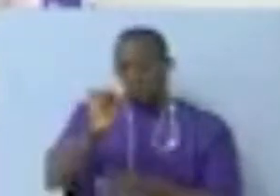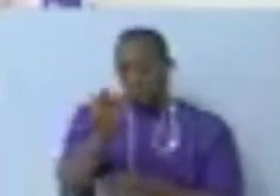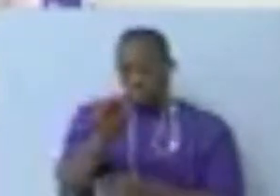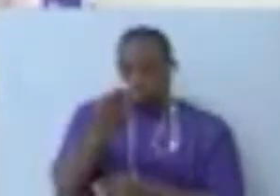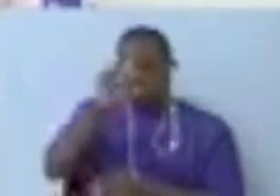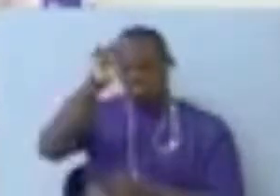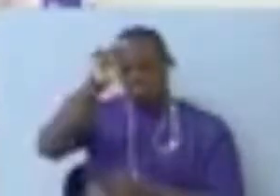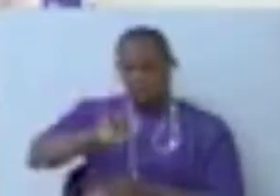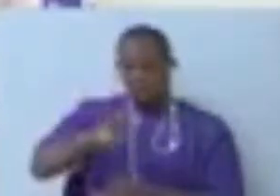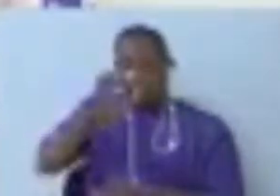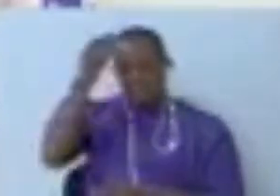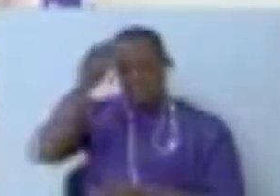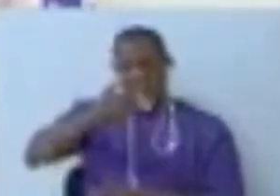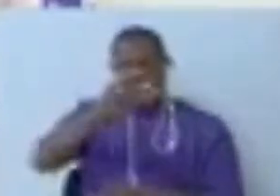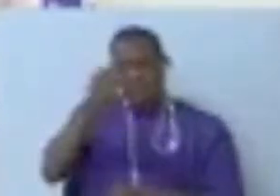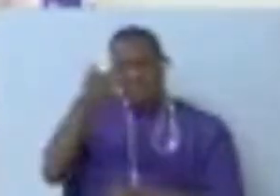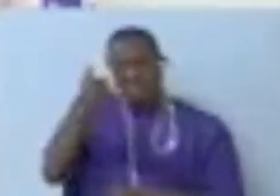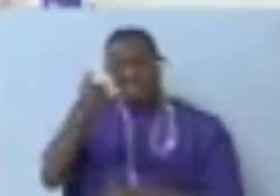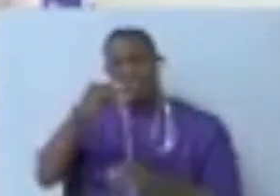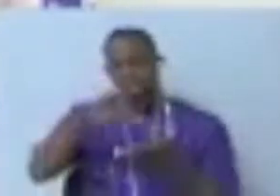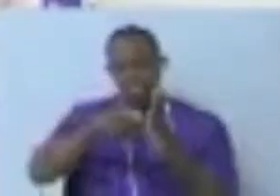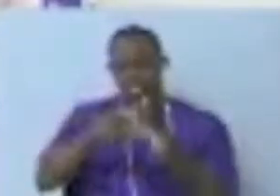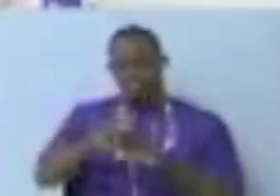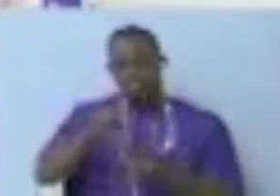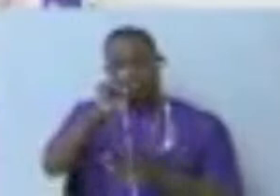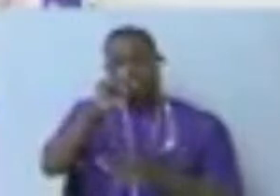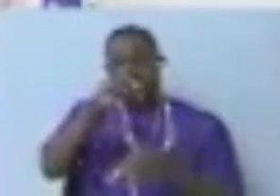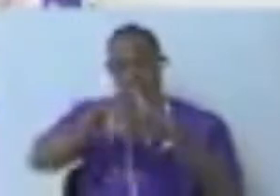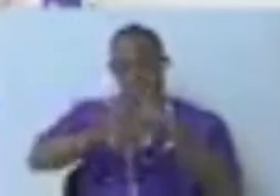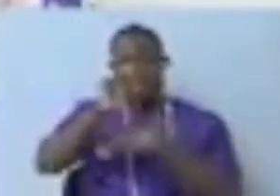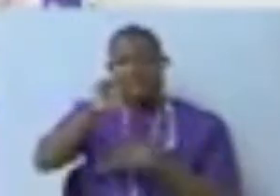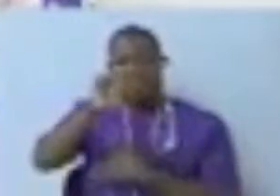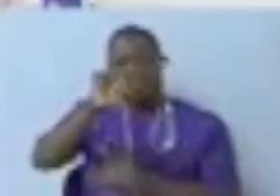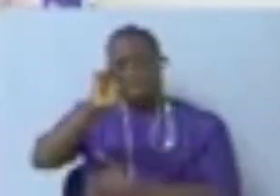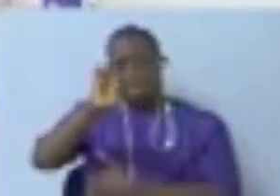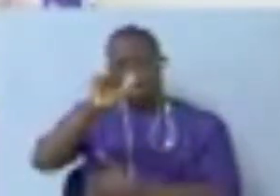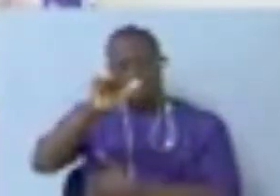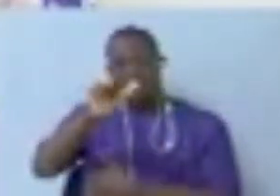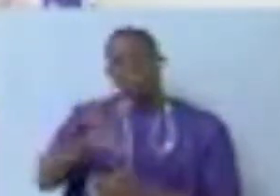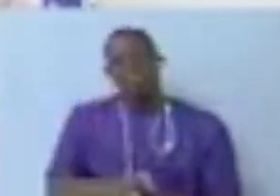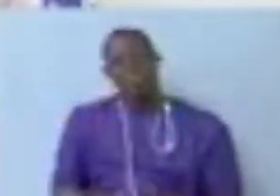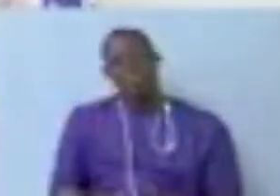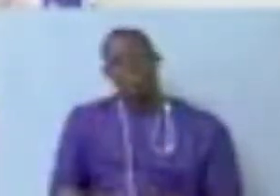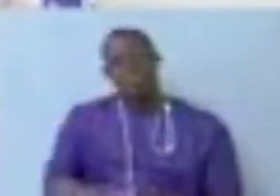of 1996, you were firmly in the NIA. August November